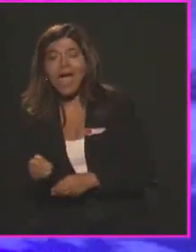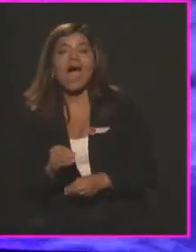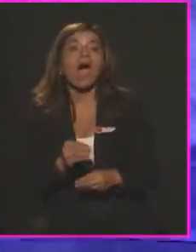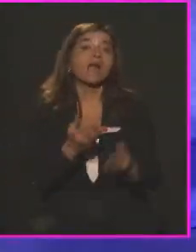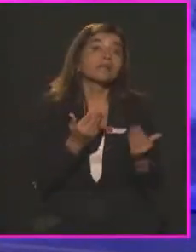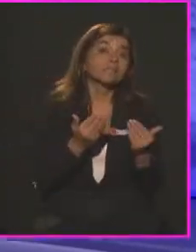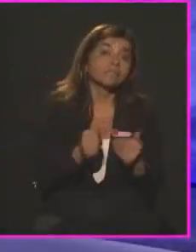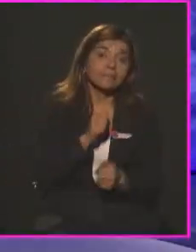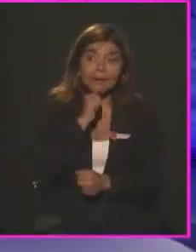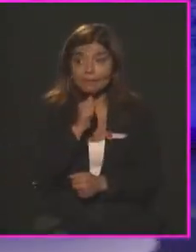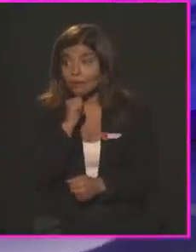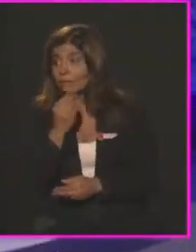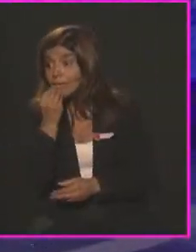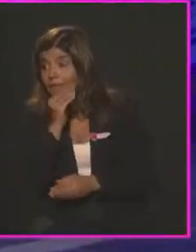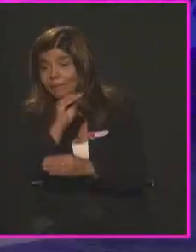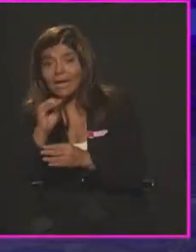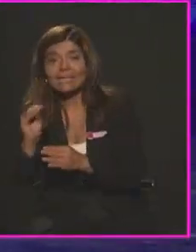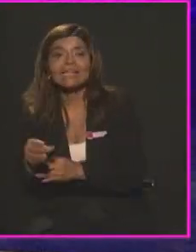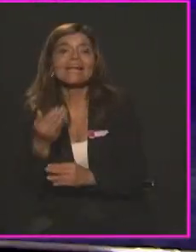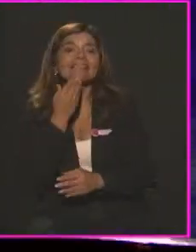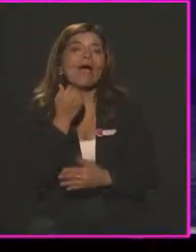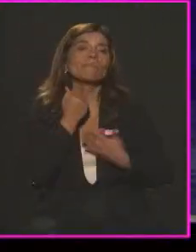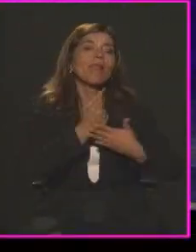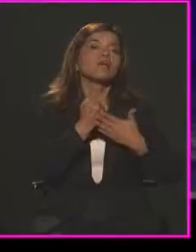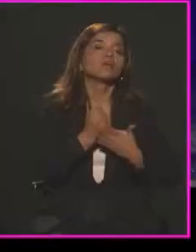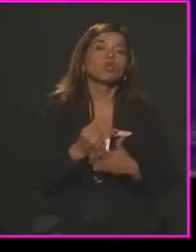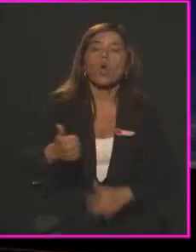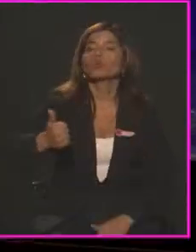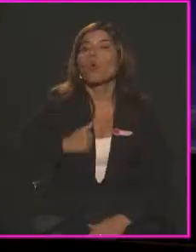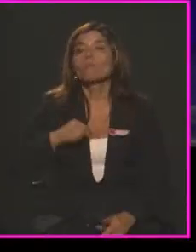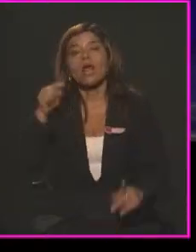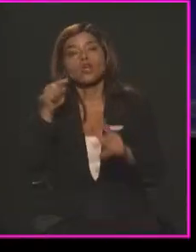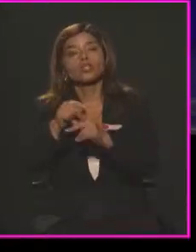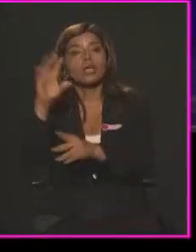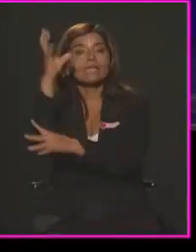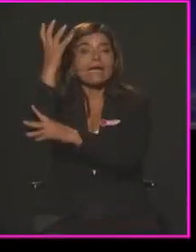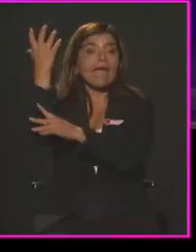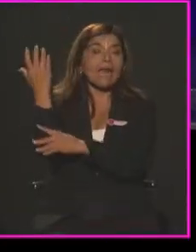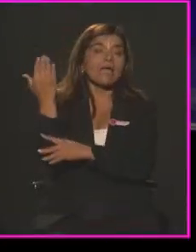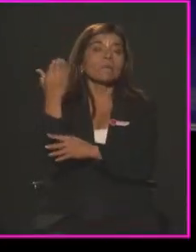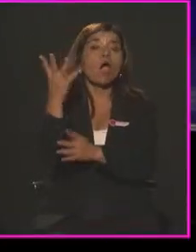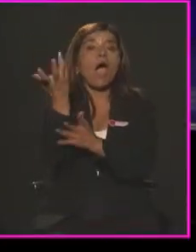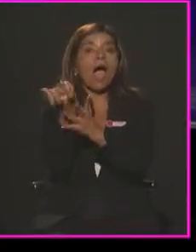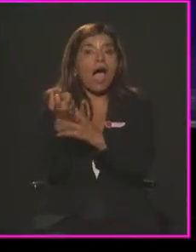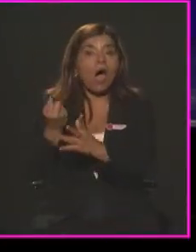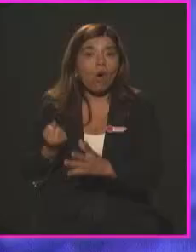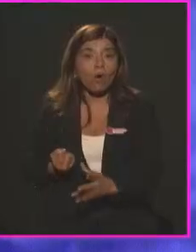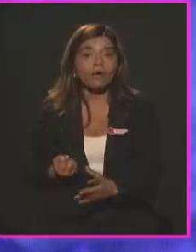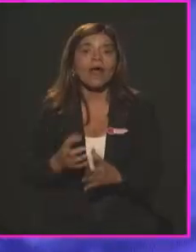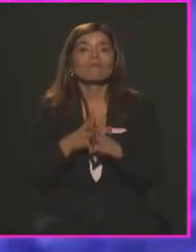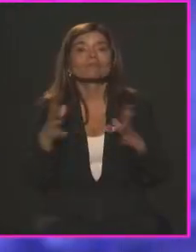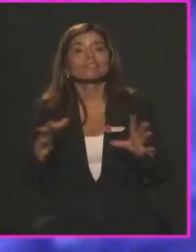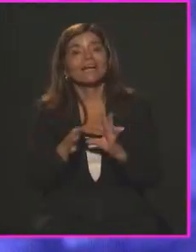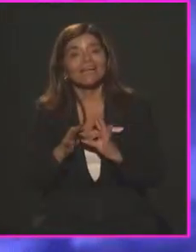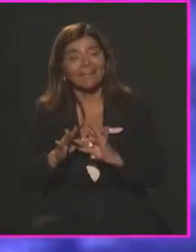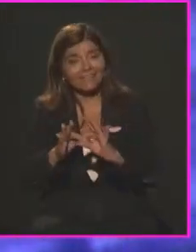saving money at the same time in doing so. So thank you very much. Hope you all have a great